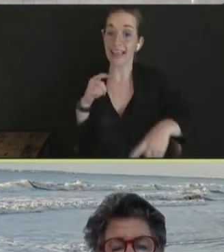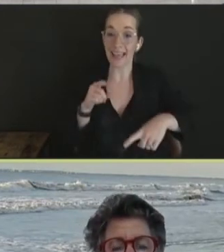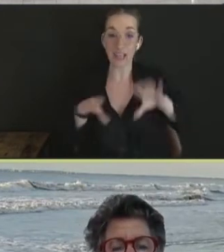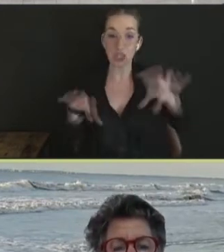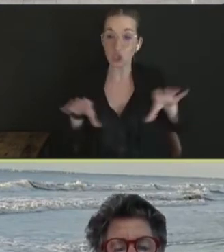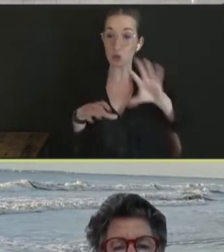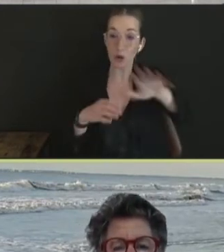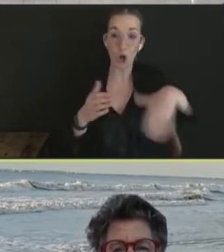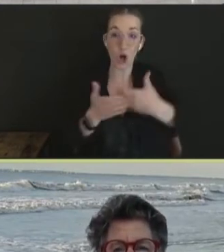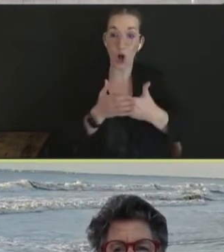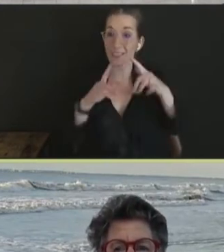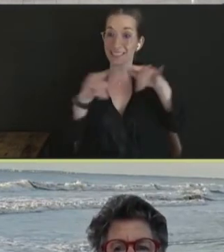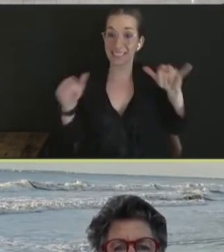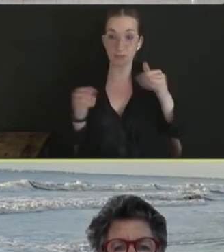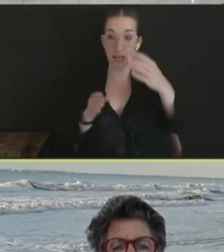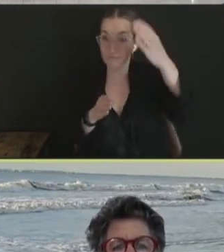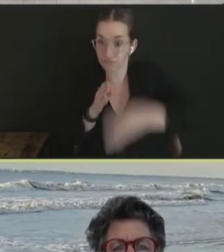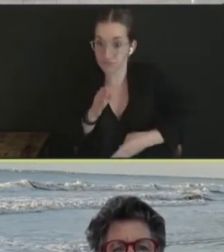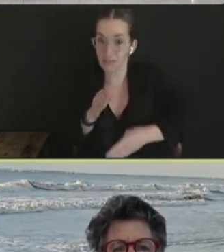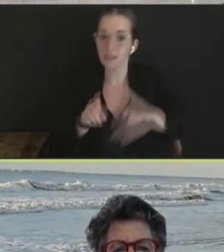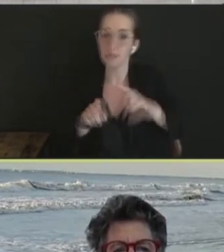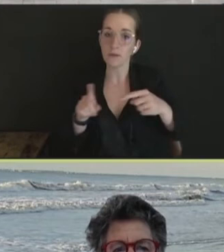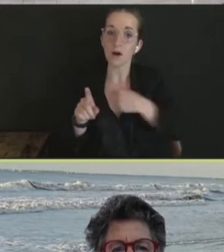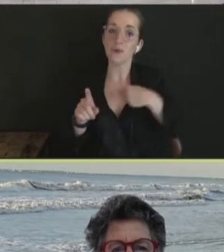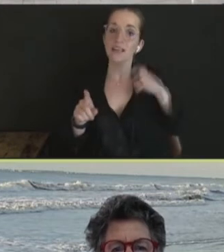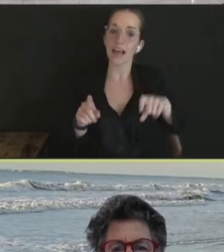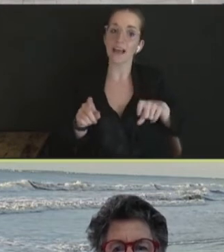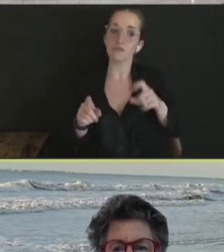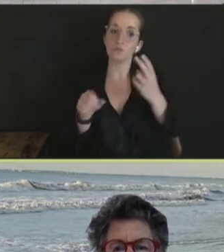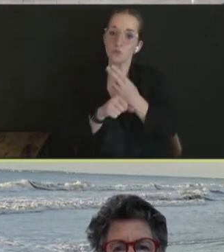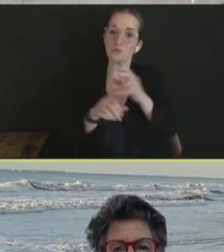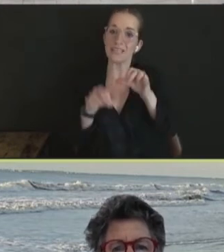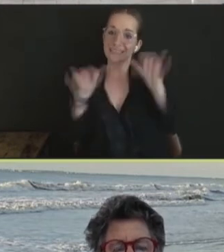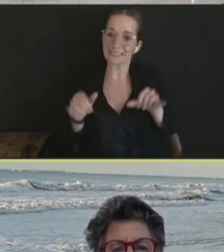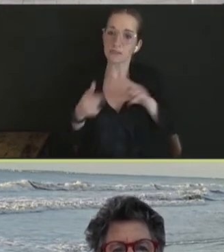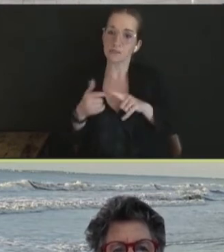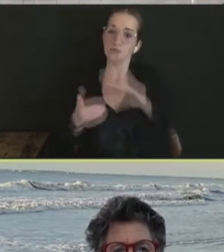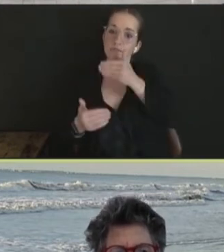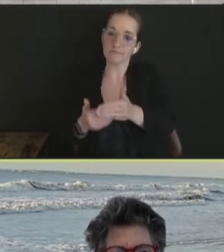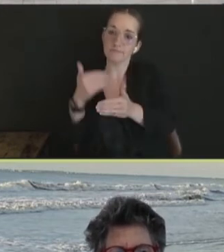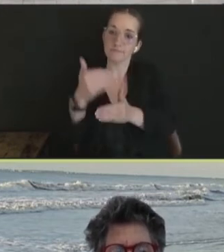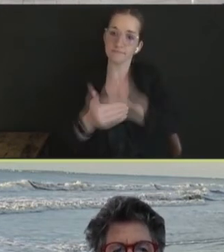it in a systematic fashion. Next slide.